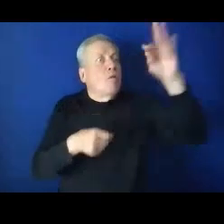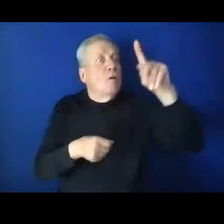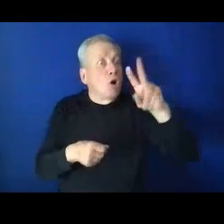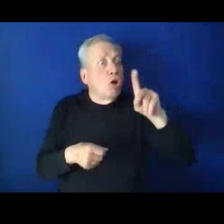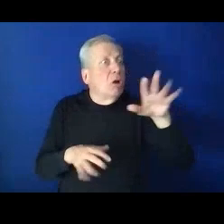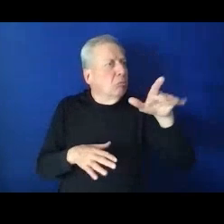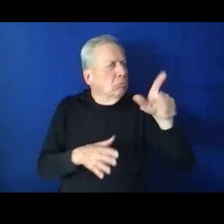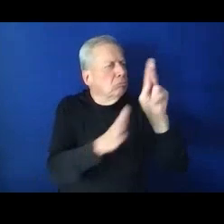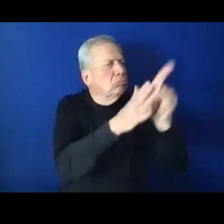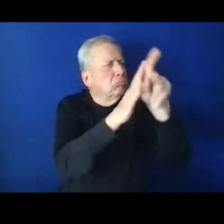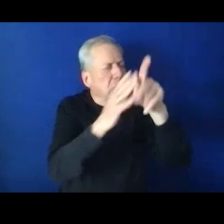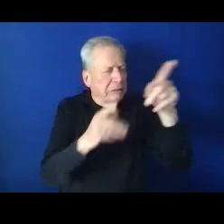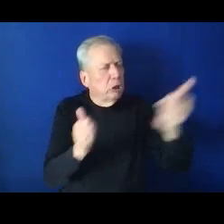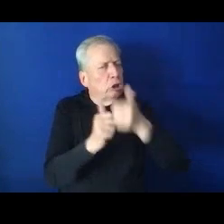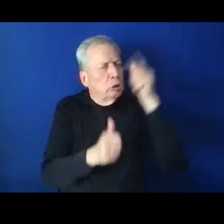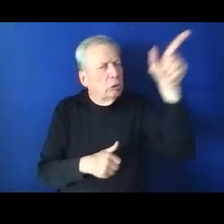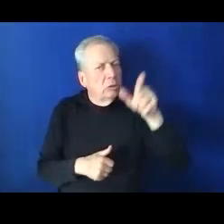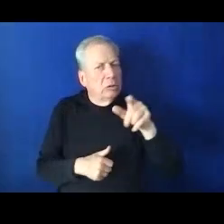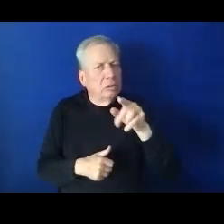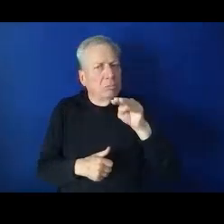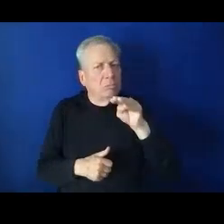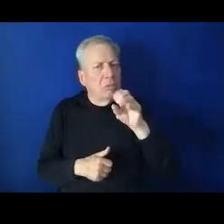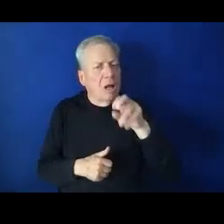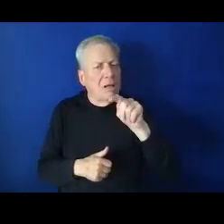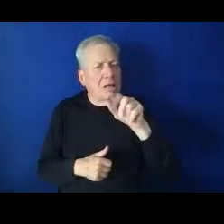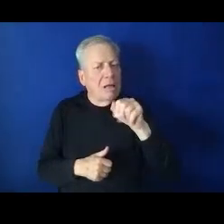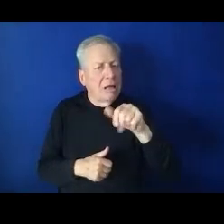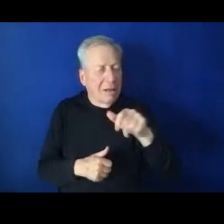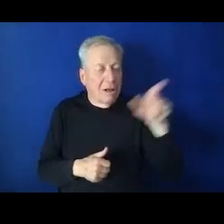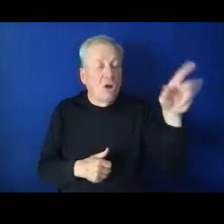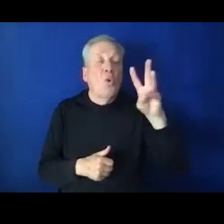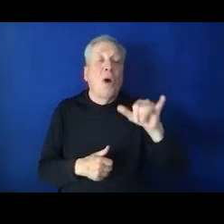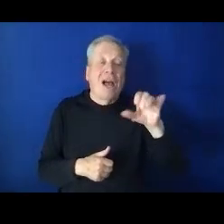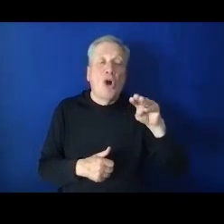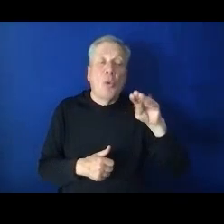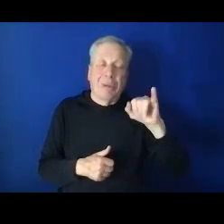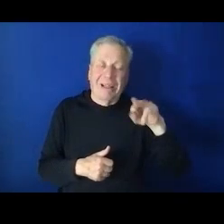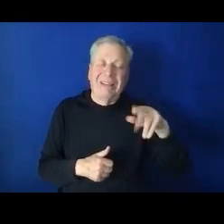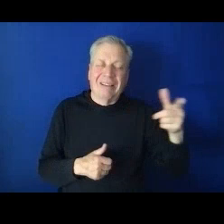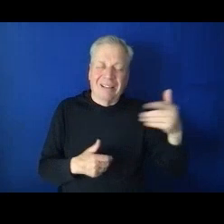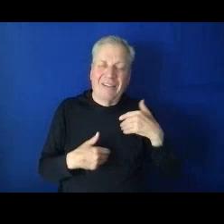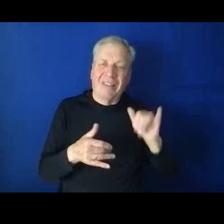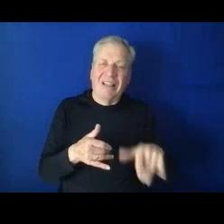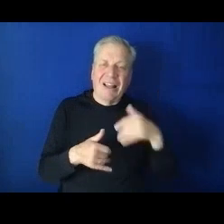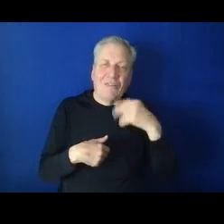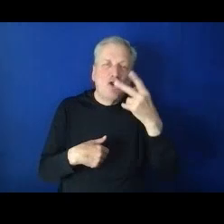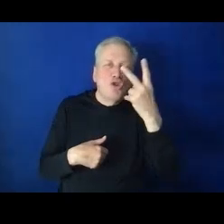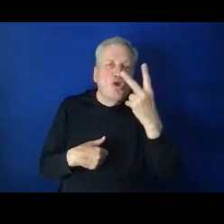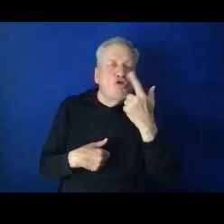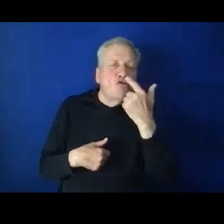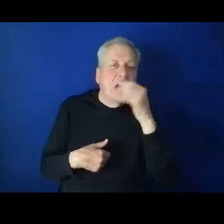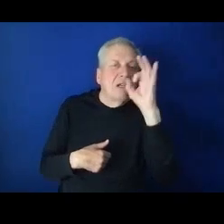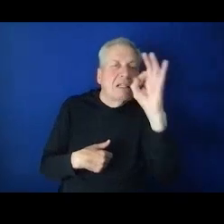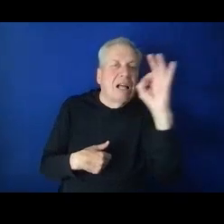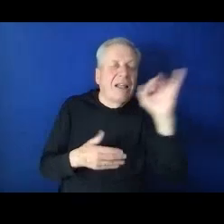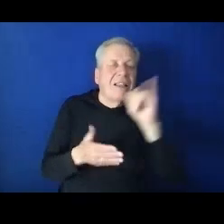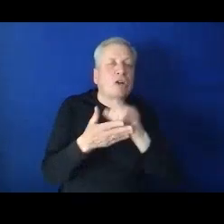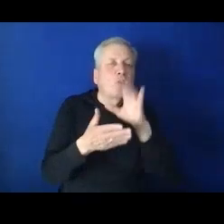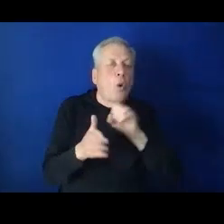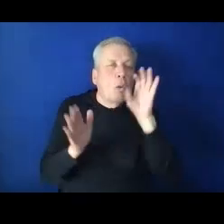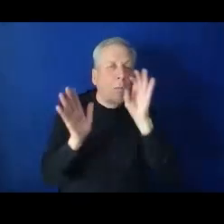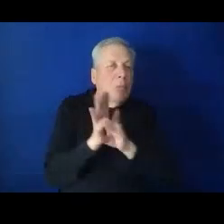Montana. Wyoming does have some trophy hunt units on the east side there. You can see those 2 red dots, and that's kind of an old graphic. So I think